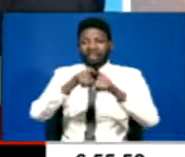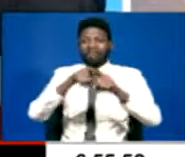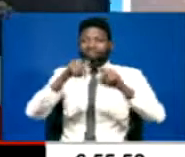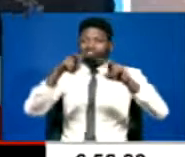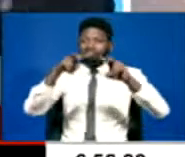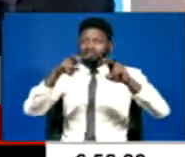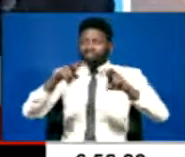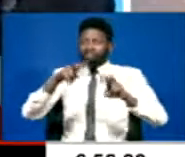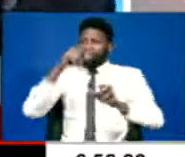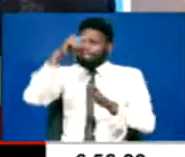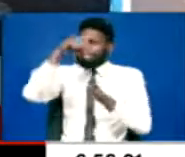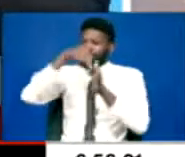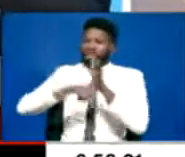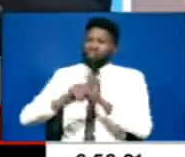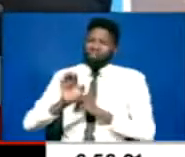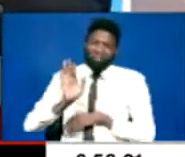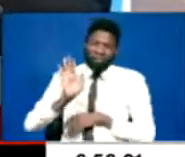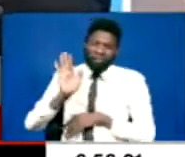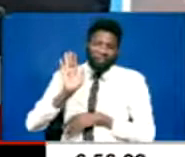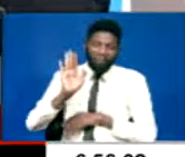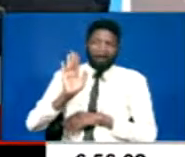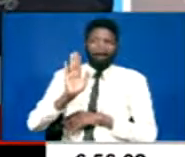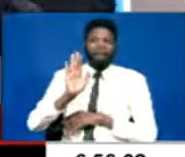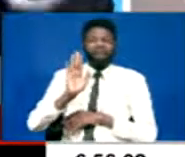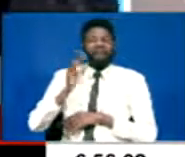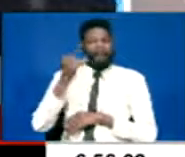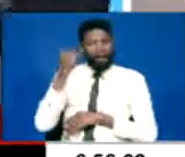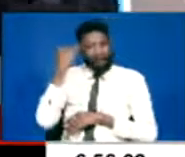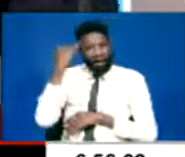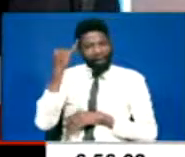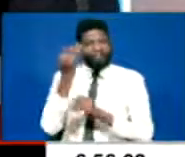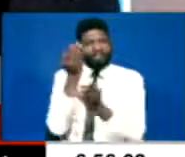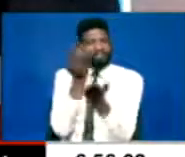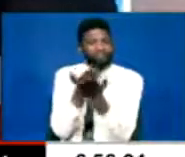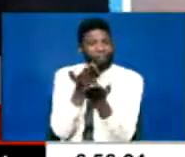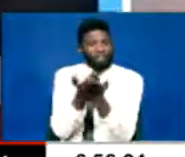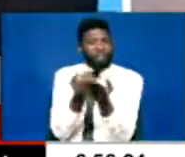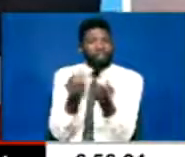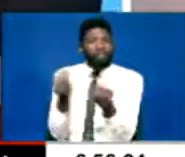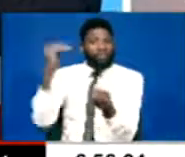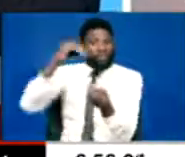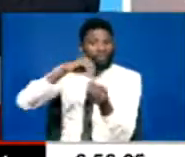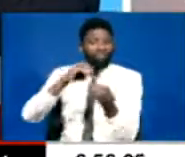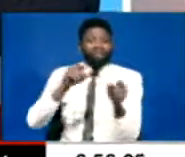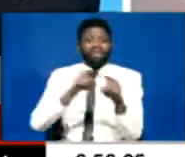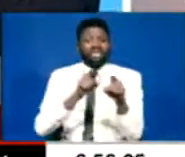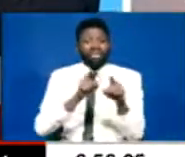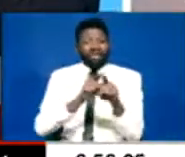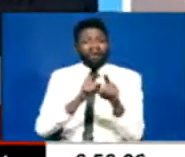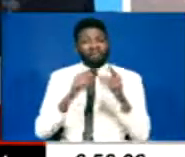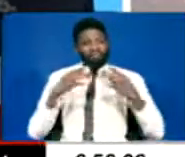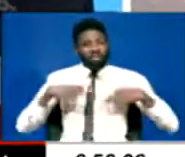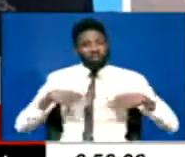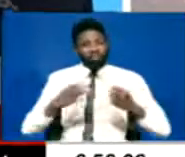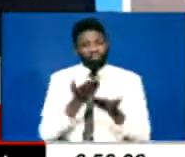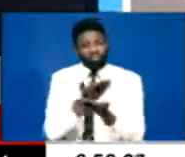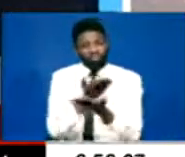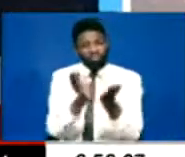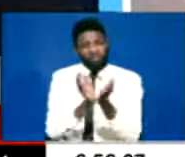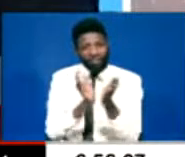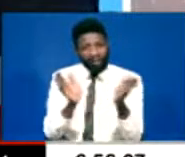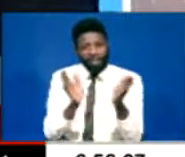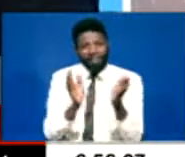proposal more, and you know, have the public also ventilate on the proposal, you know, to use